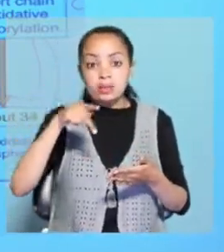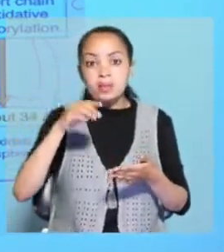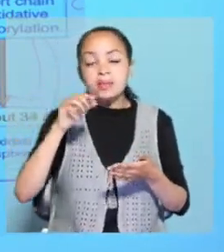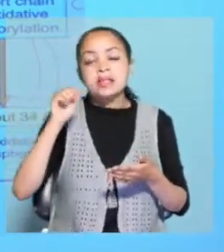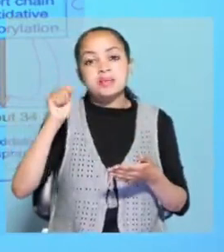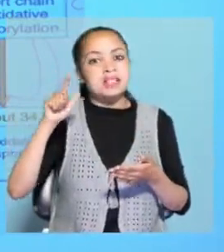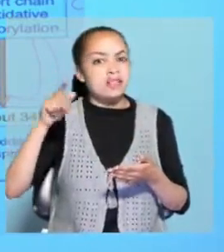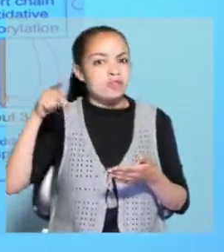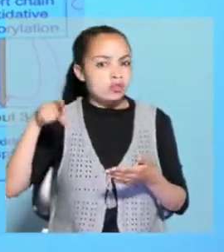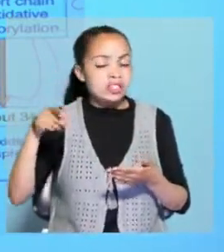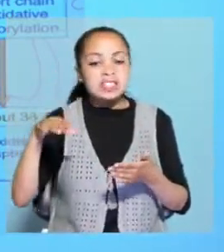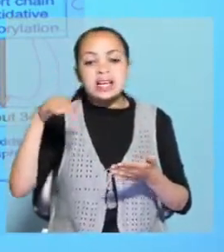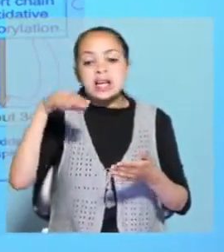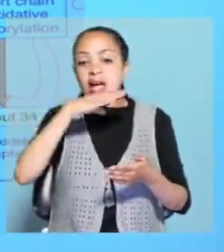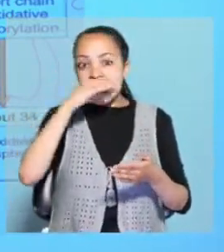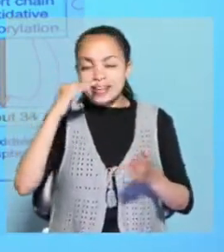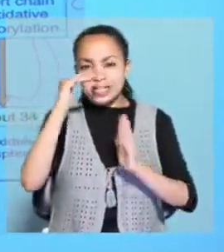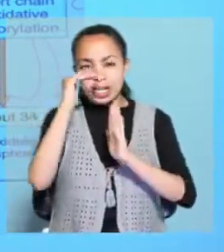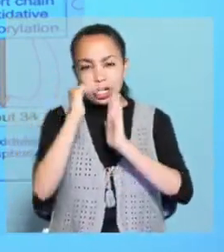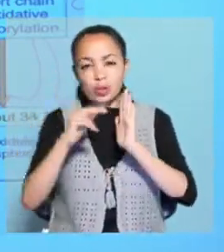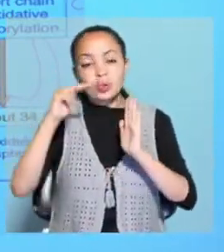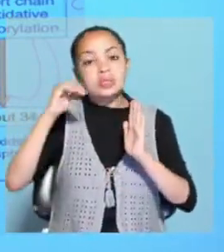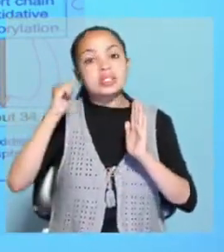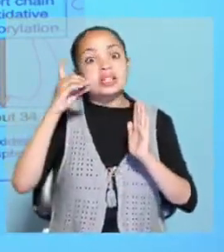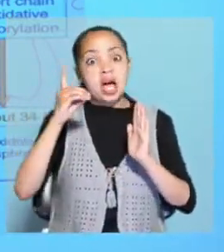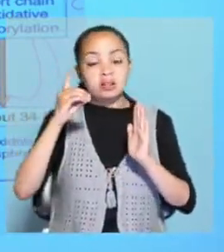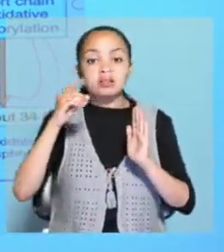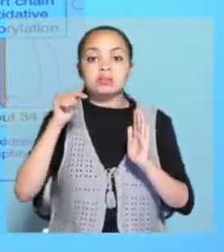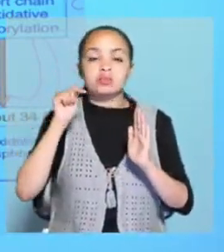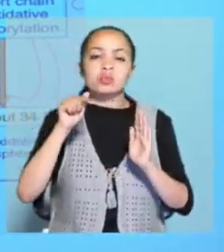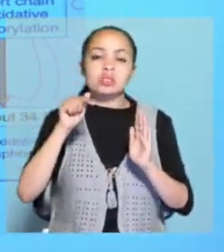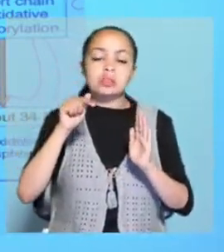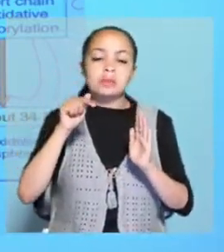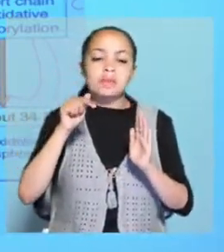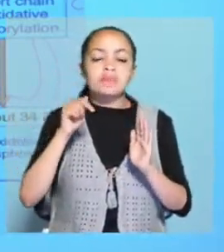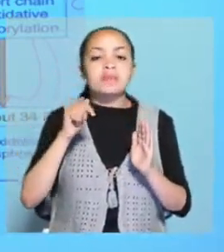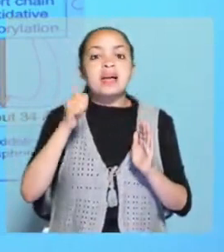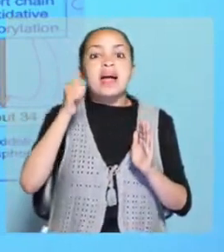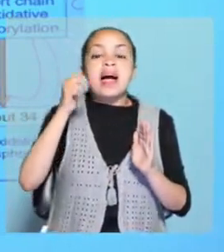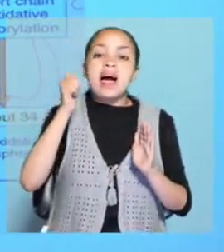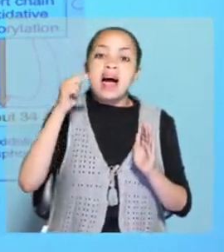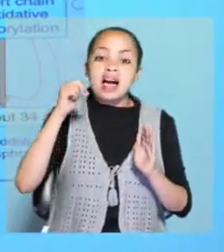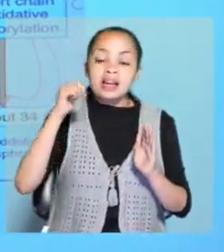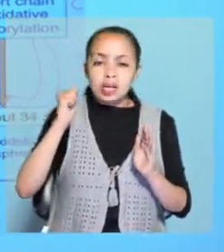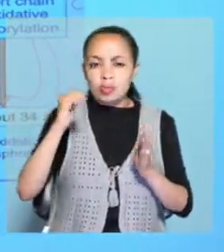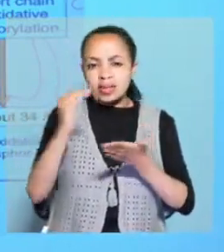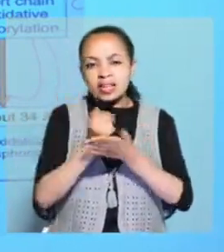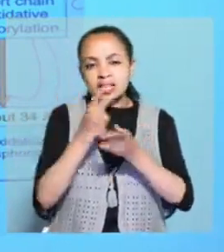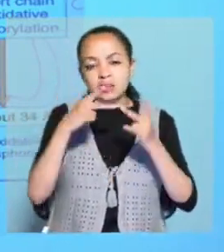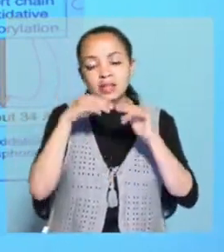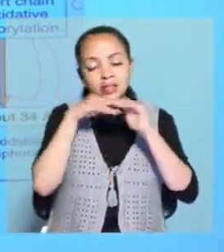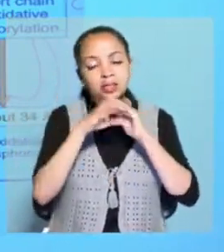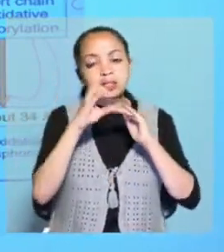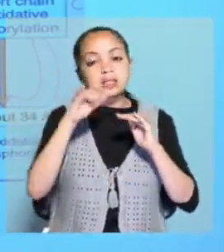phosphorylation and 2 reduced NAD produced here, which is anaerobically takes place in